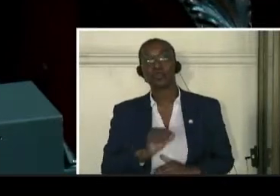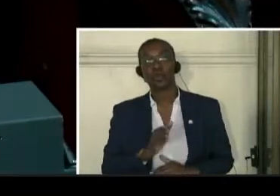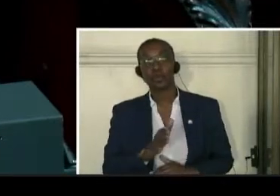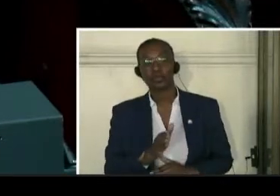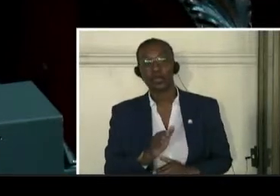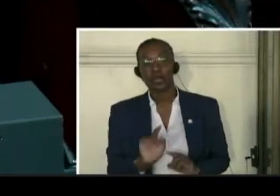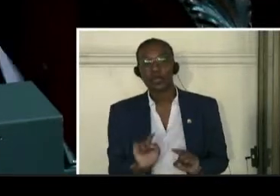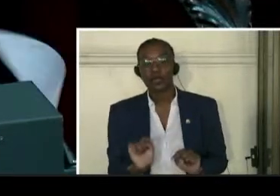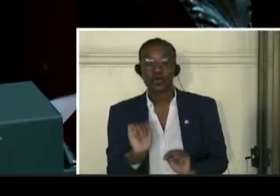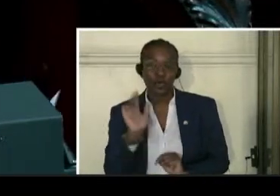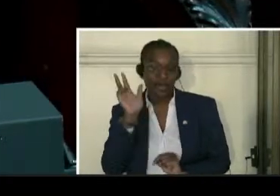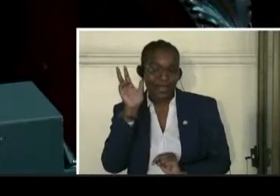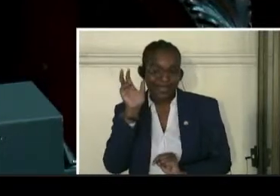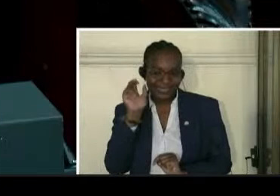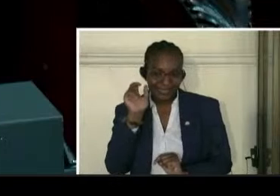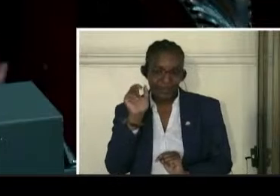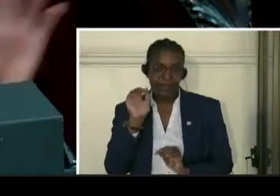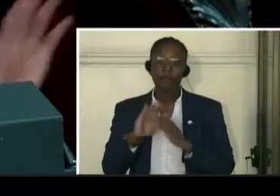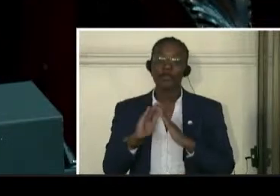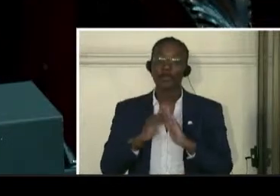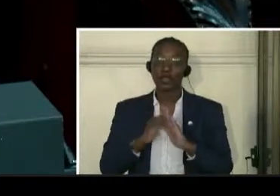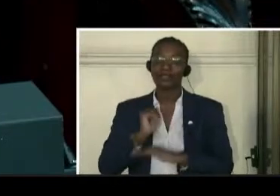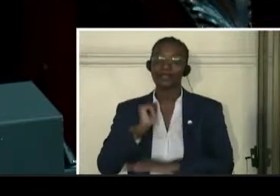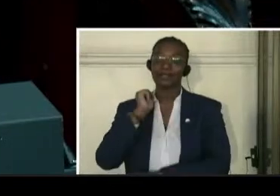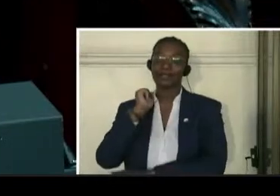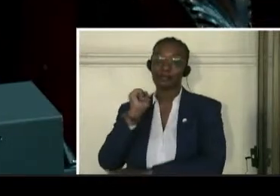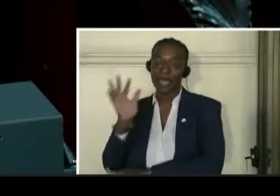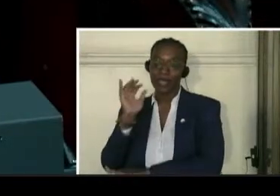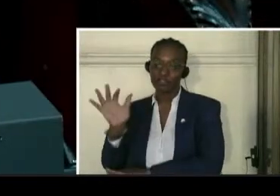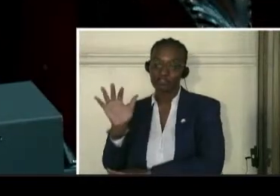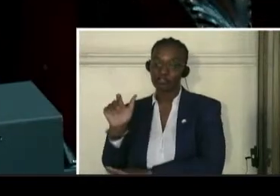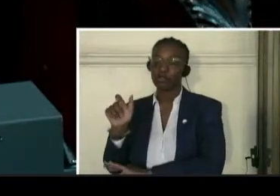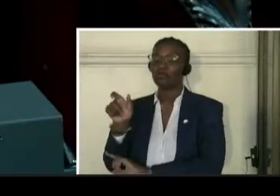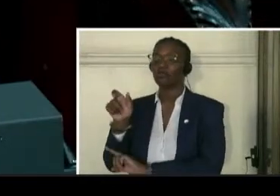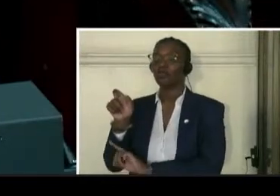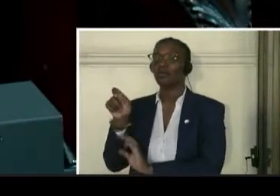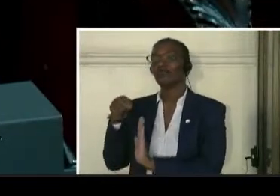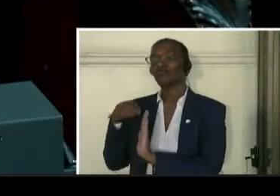You could not listen because that speech was written a couple of weeks ago.